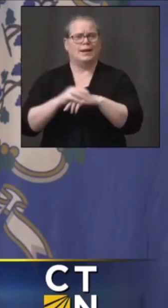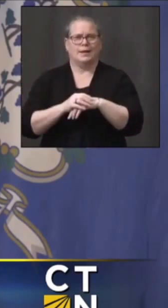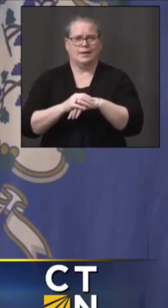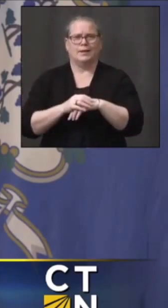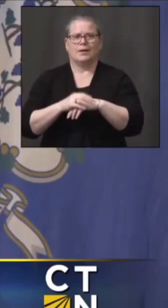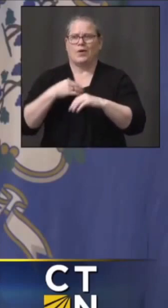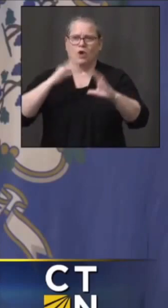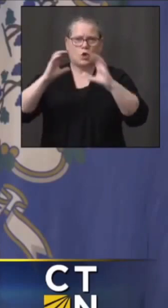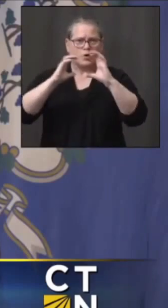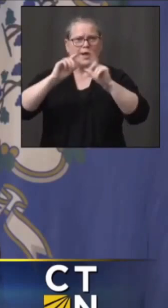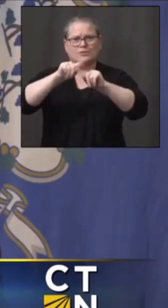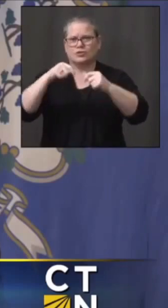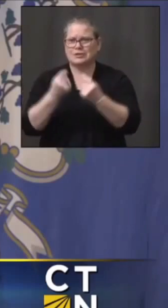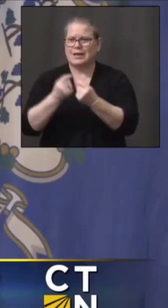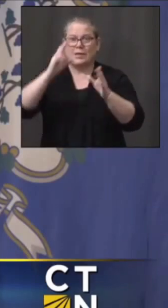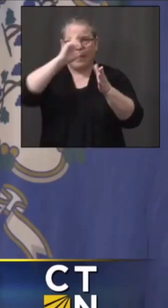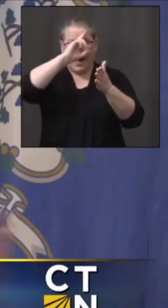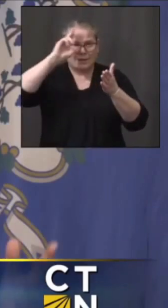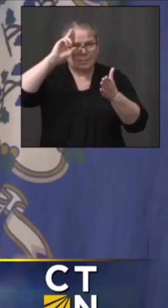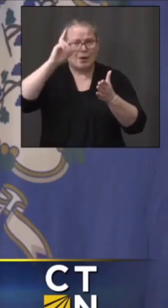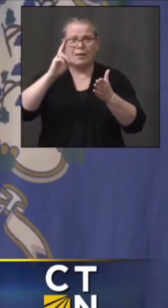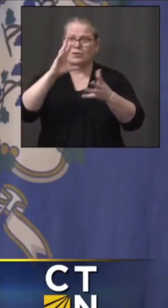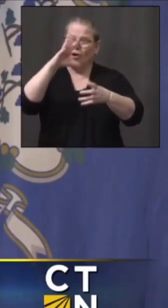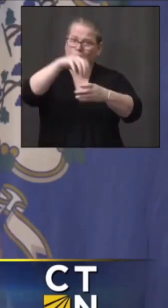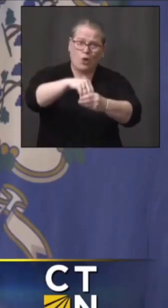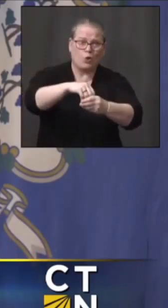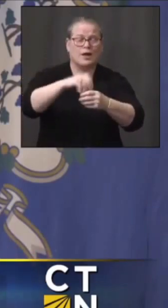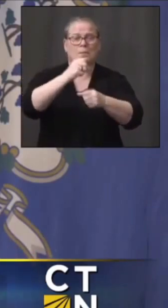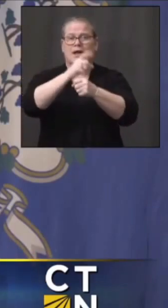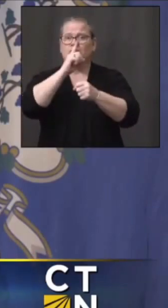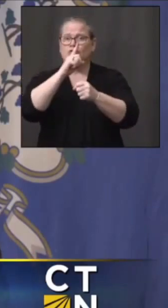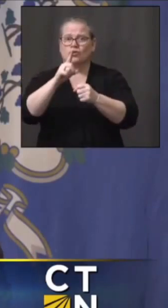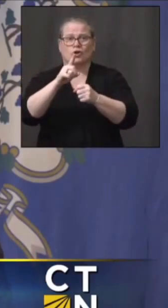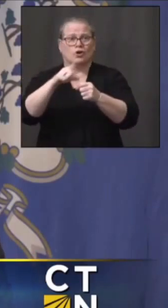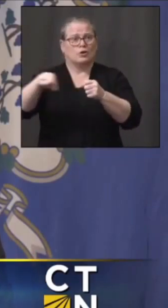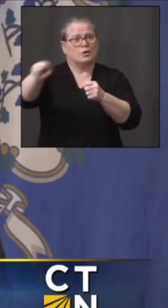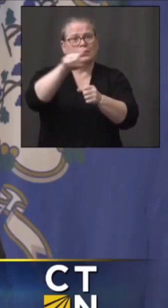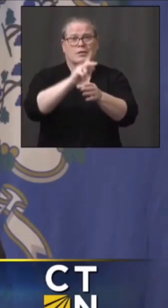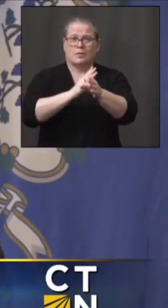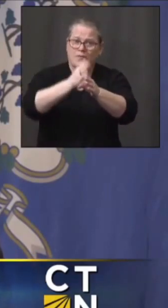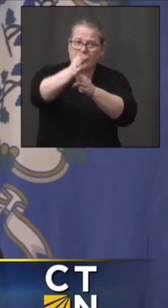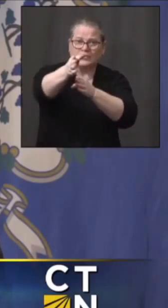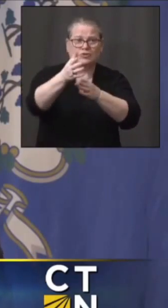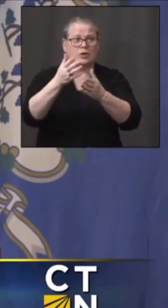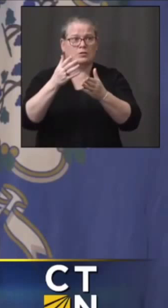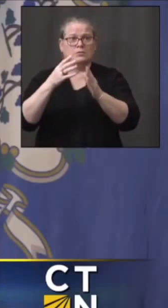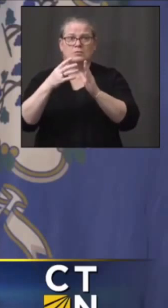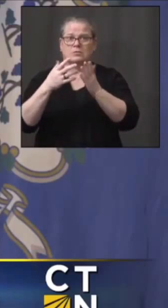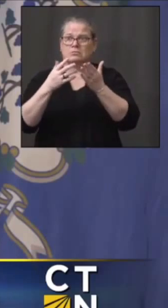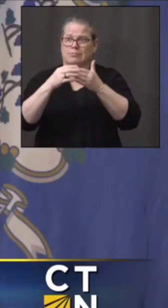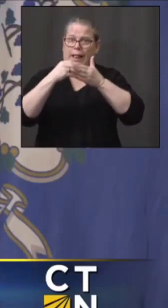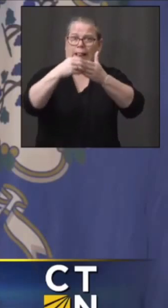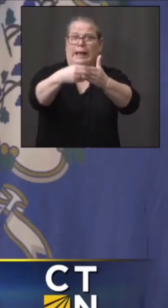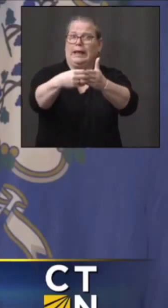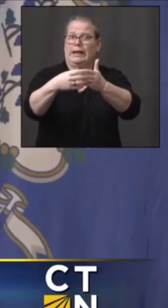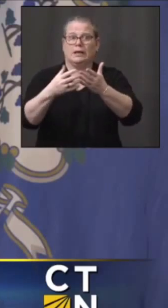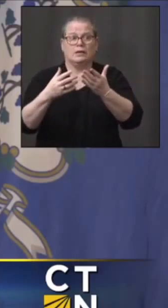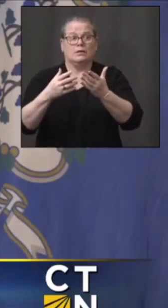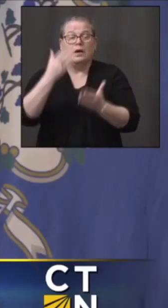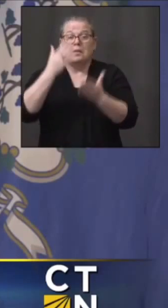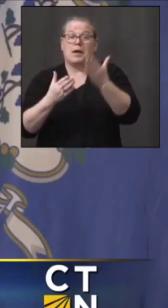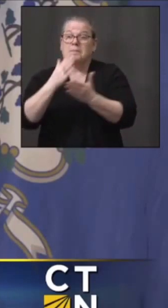They include hospitals, talking to that group there, making sure the medical professionals lead by example. Maybe some of the lead docs